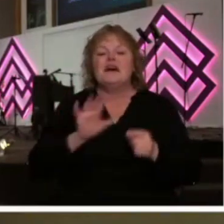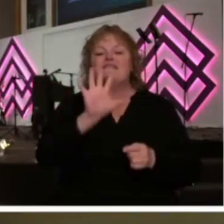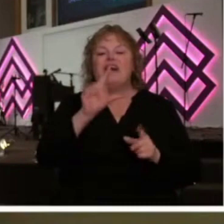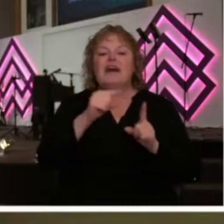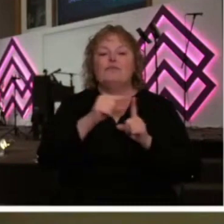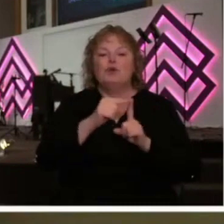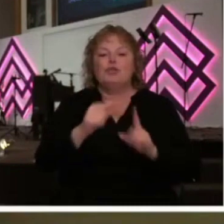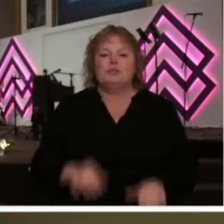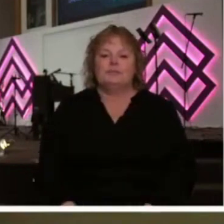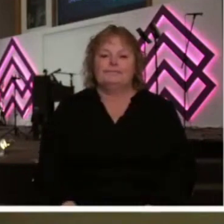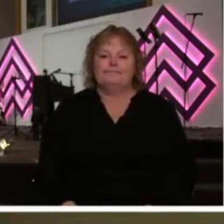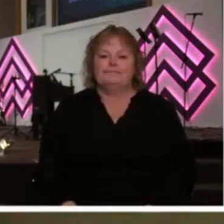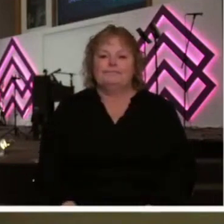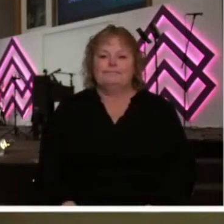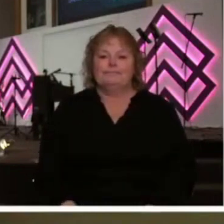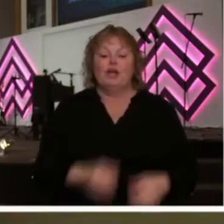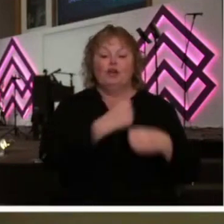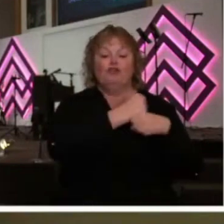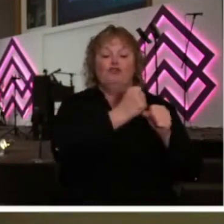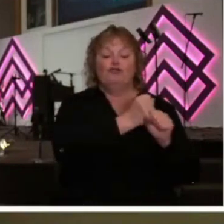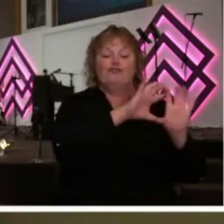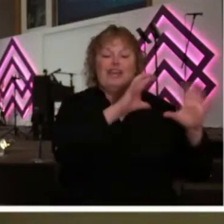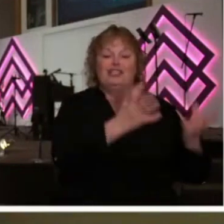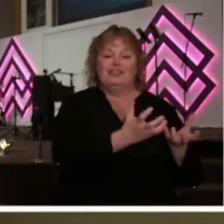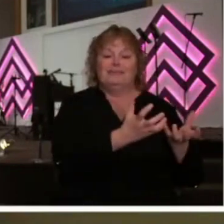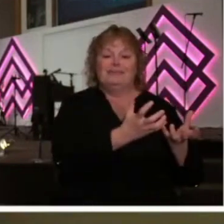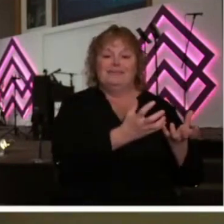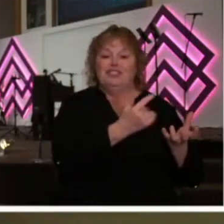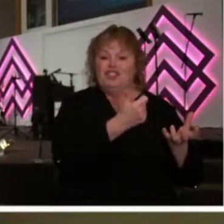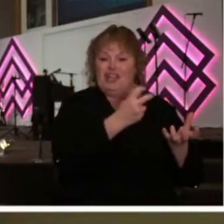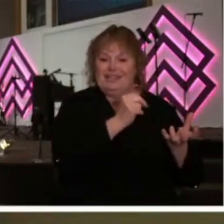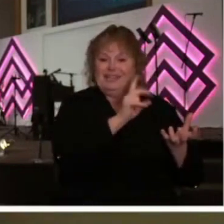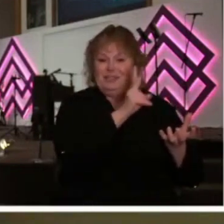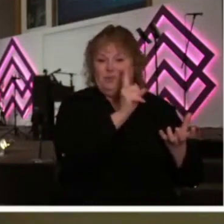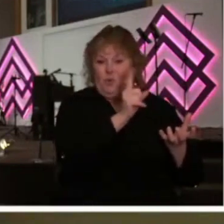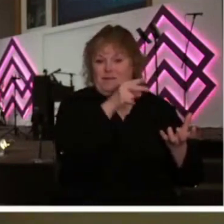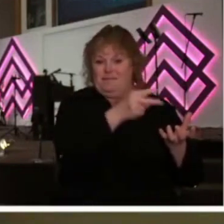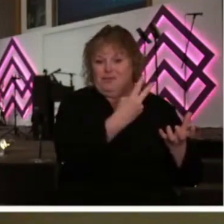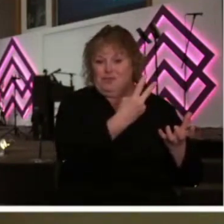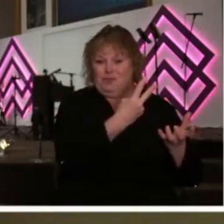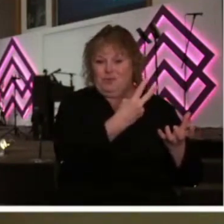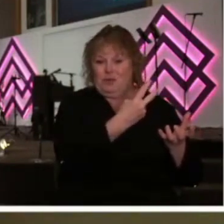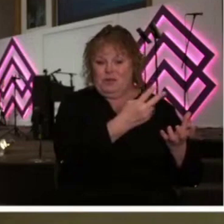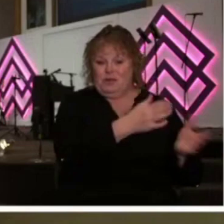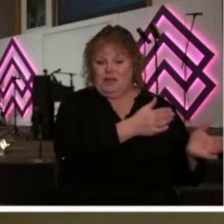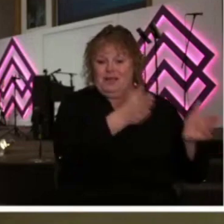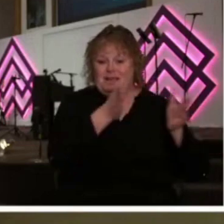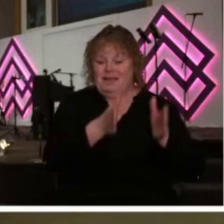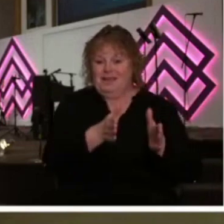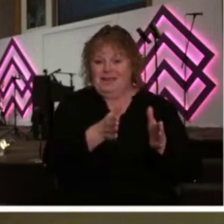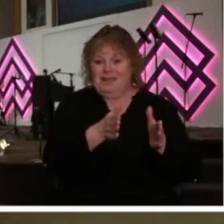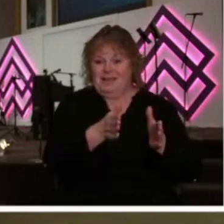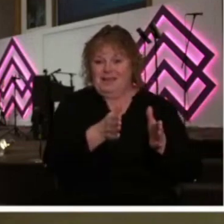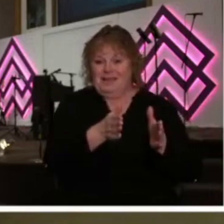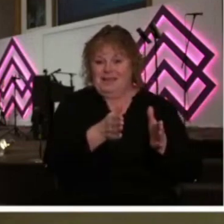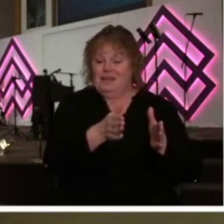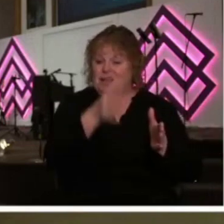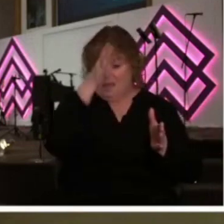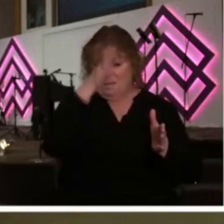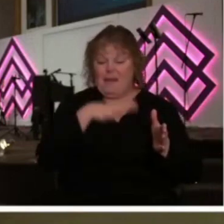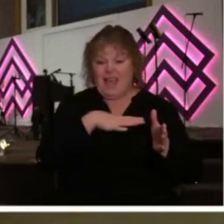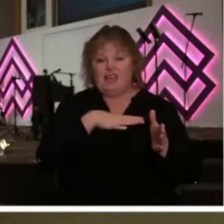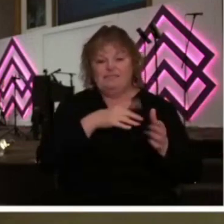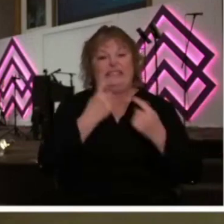words. It starts with creation in Genesis 1 and 2. It moves from there into the fall of